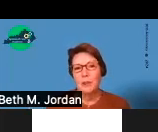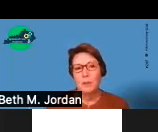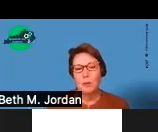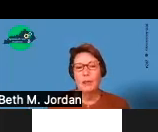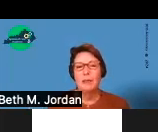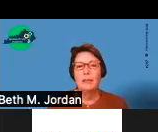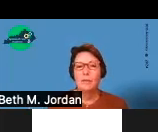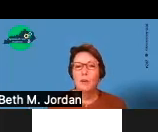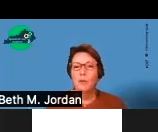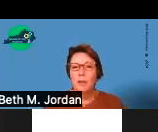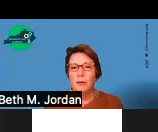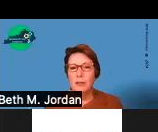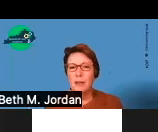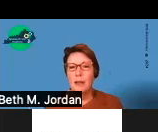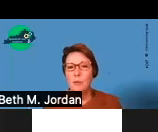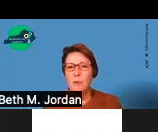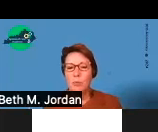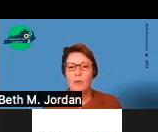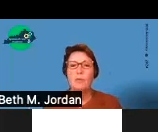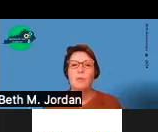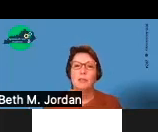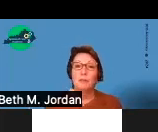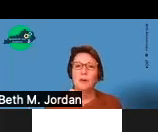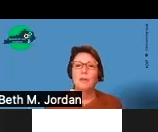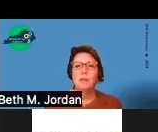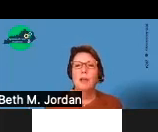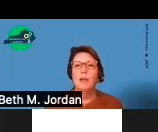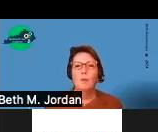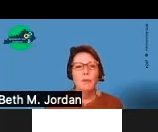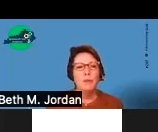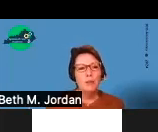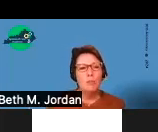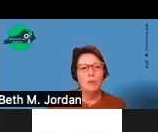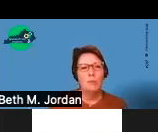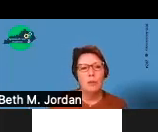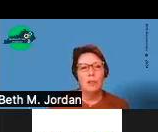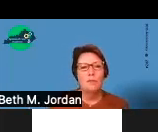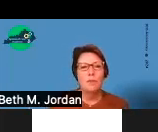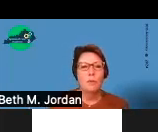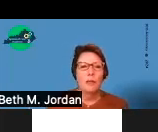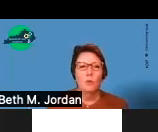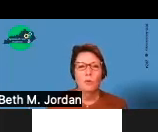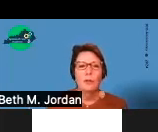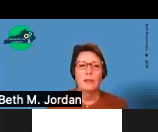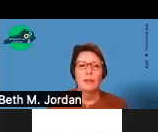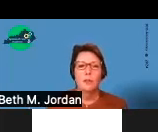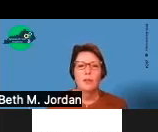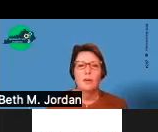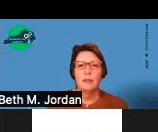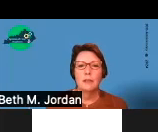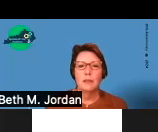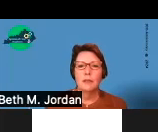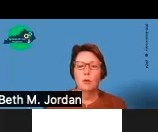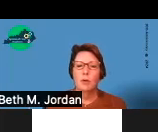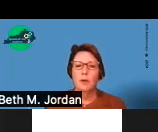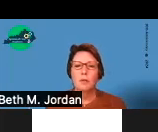Intellectual Disabilities, Deaf and Hard of Hearing, and Equity Program Administrator, we focused on building budgets for written and oral translation